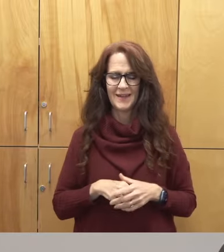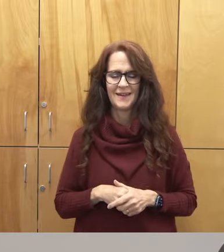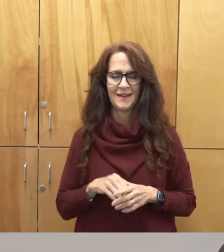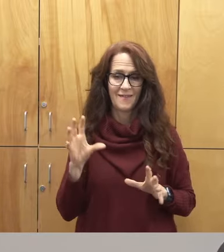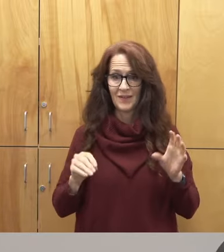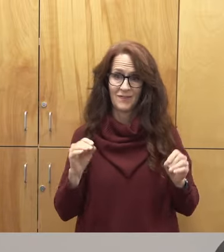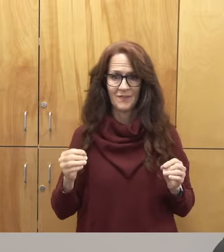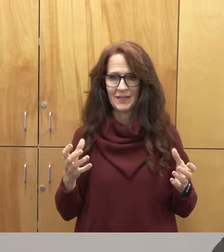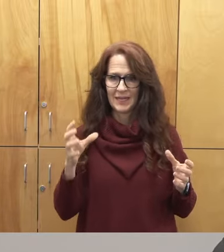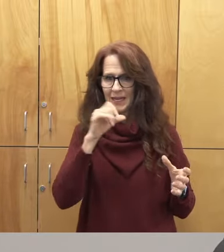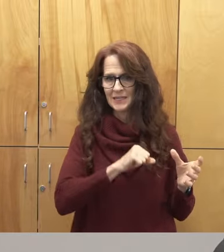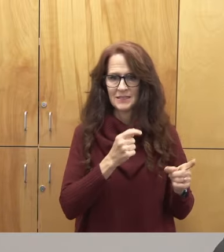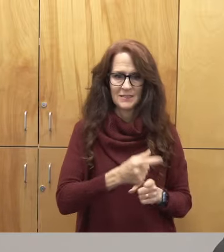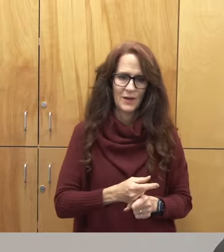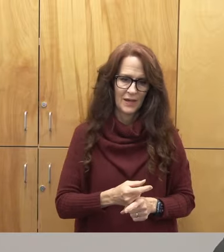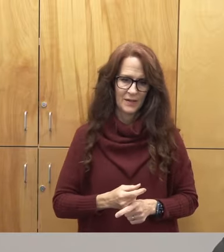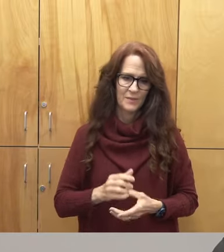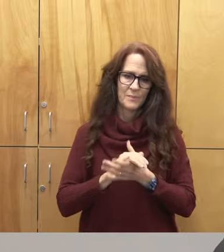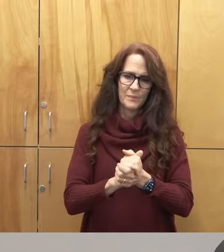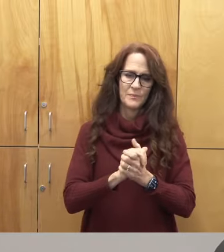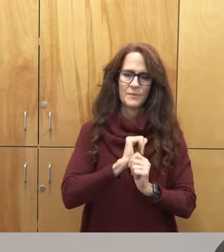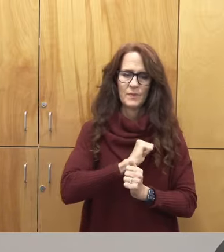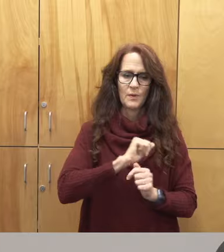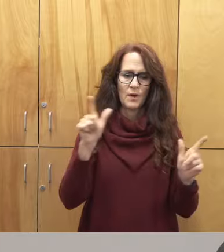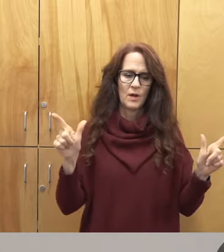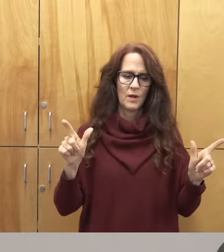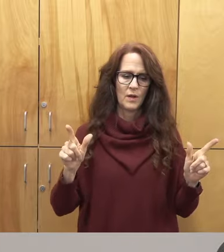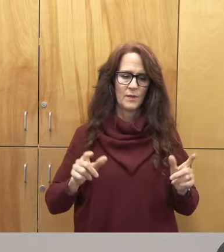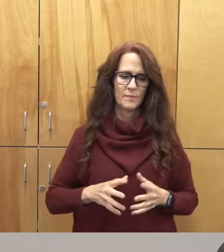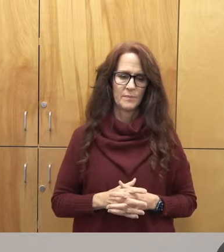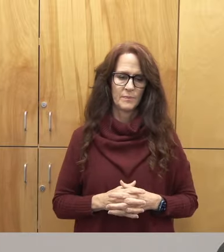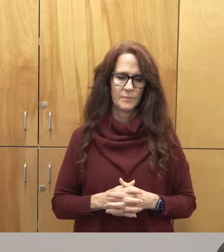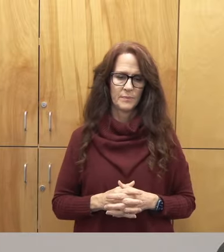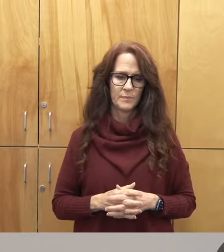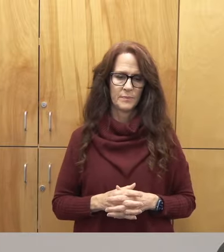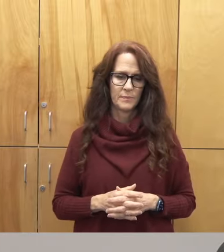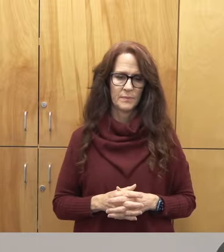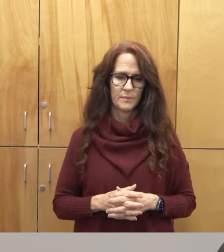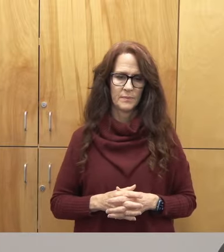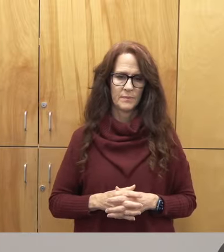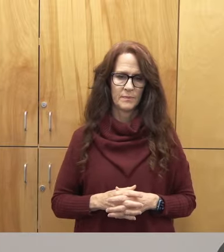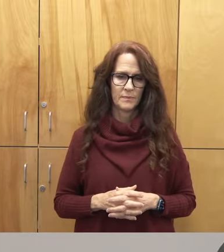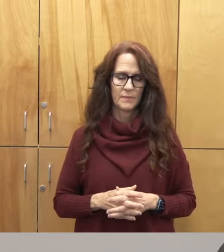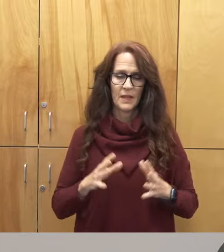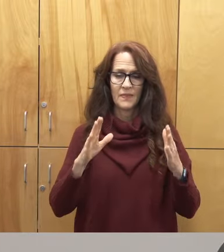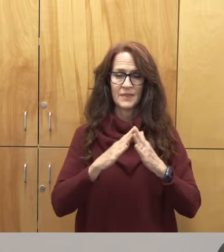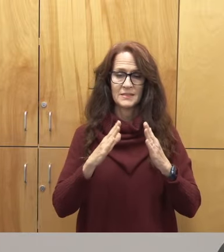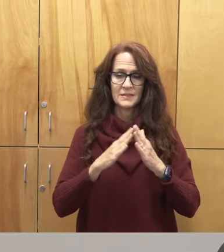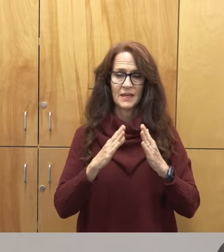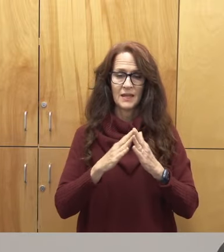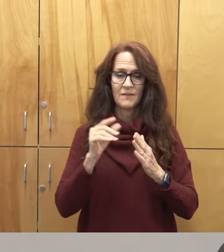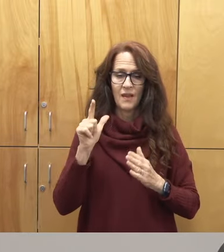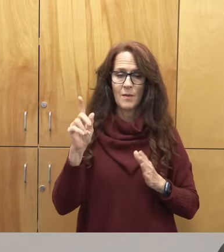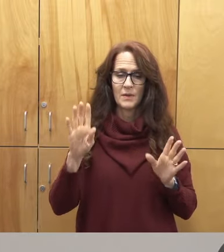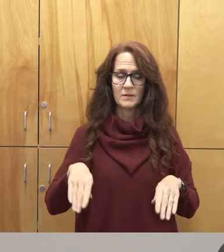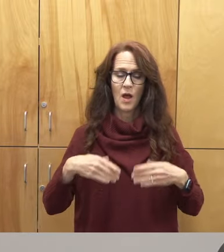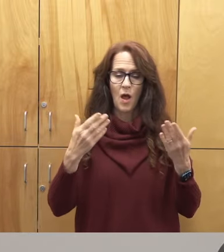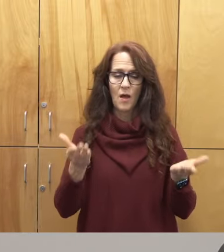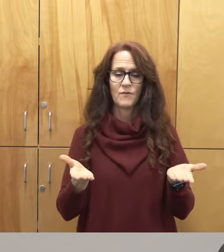So congratulations to all our graduates. And then also I want to mention that the City of Long Beach is